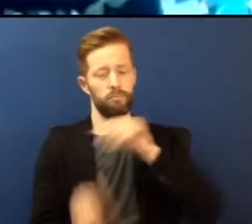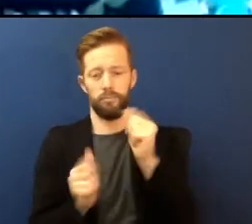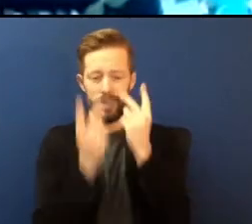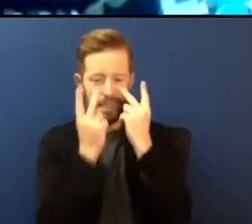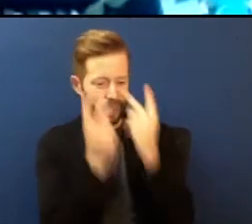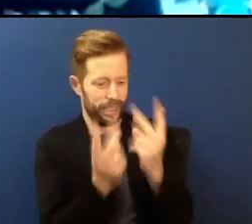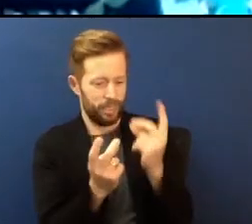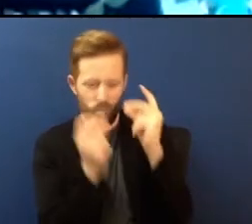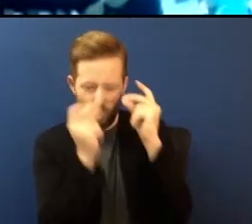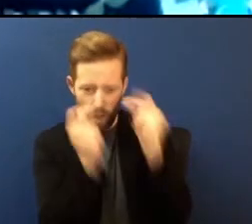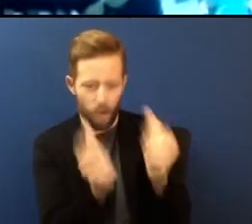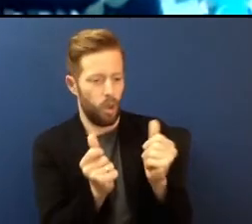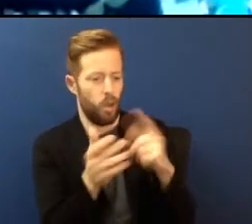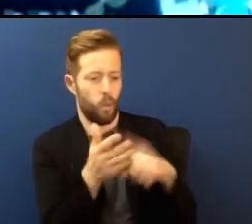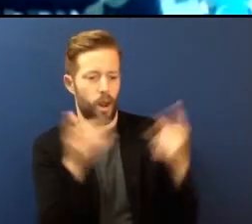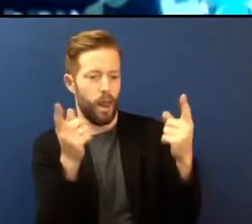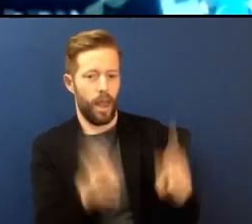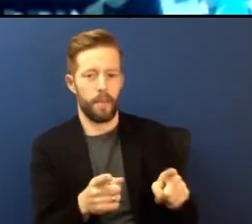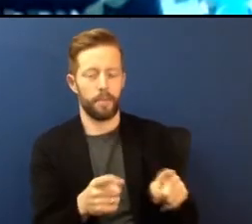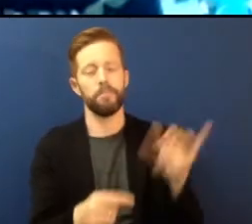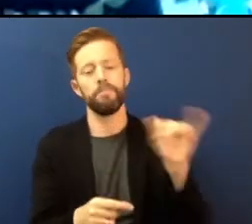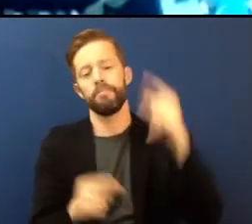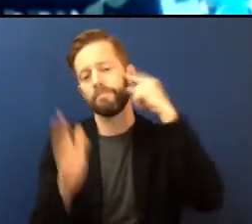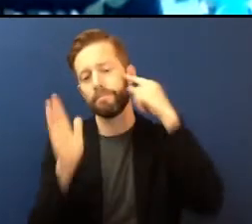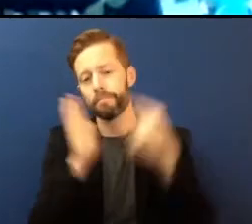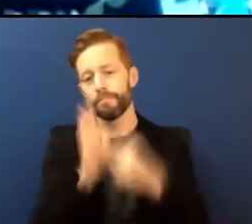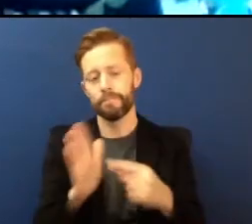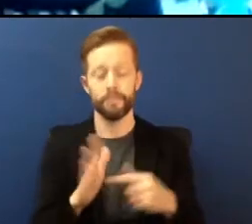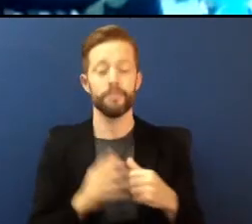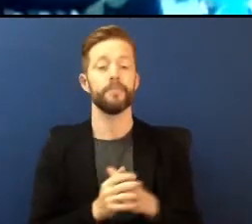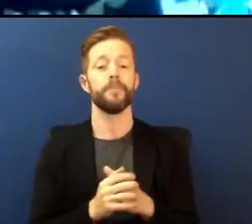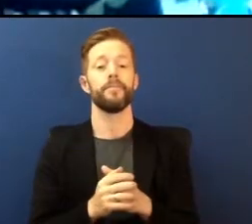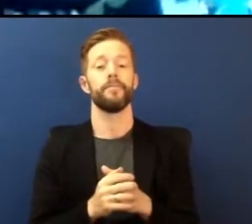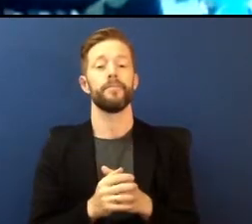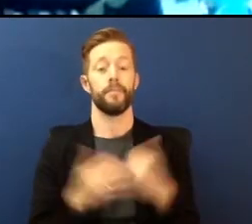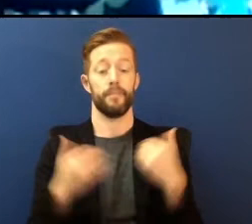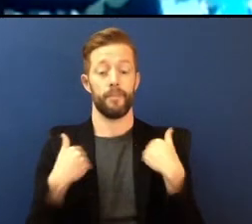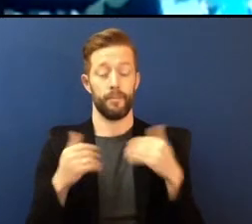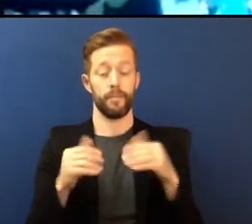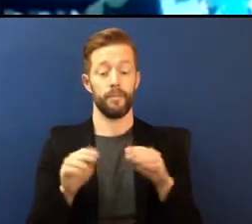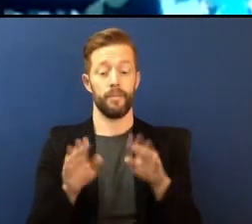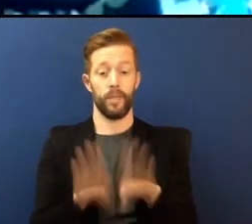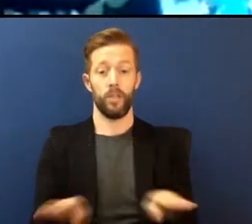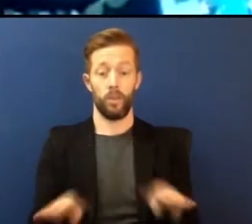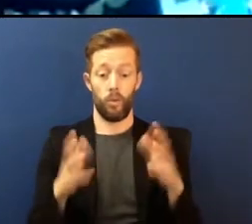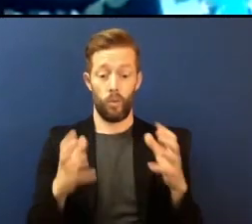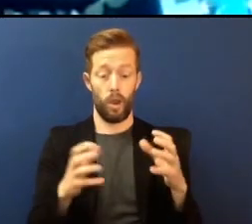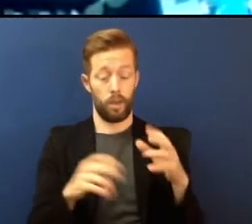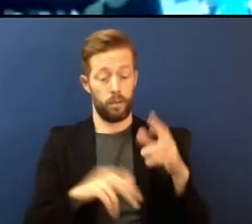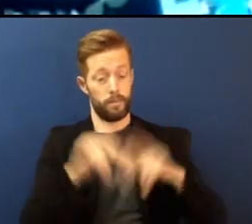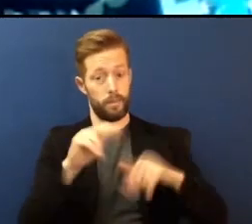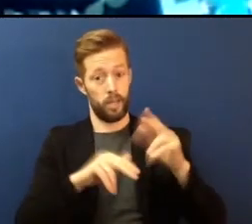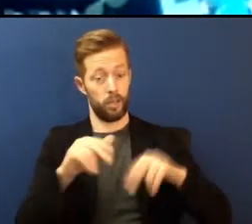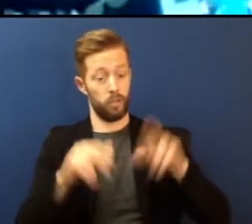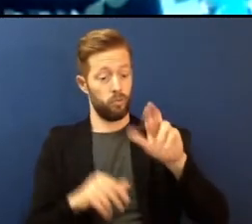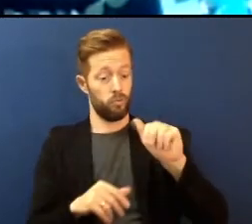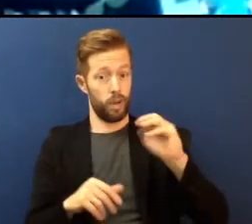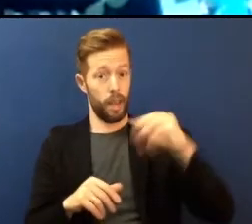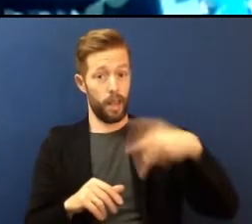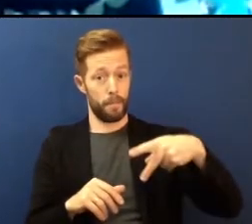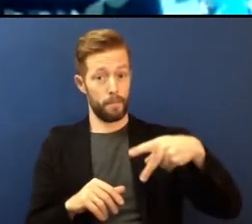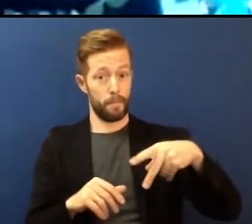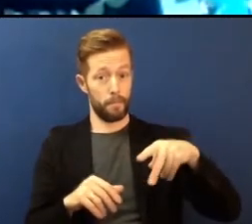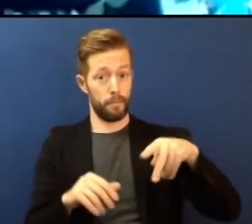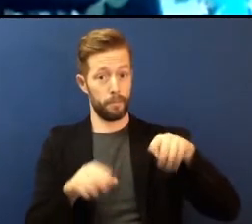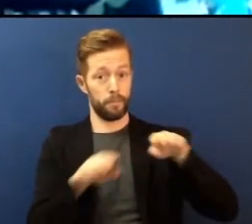get immediate feedback as to what is going to happen. So, for example, we've got children that say want to build a